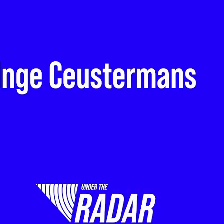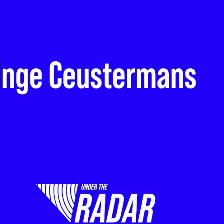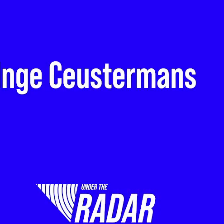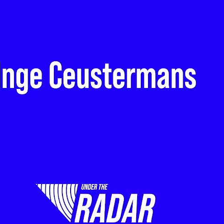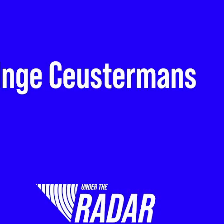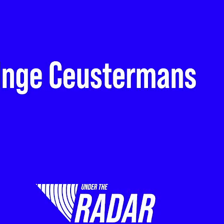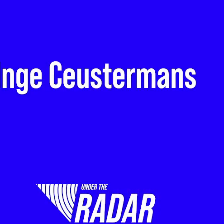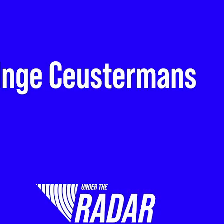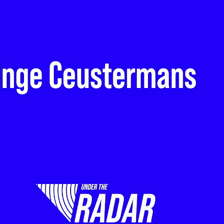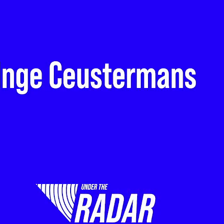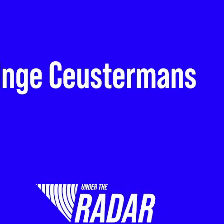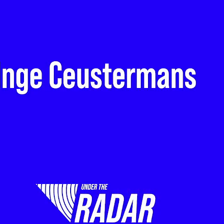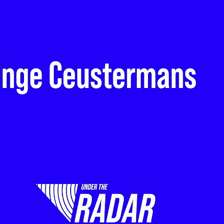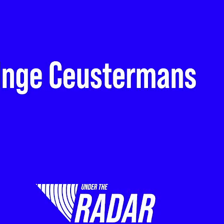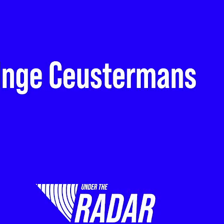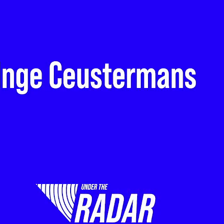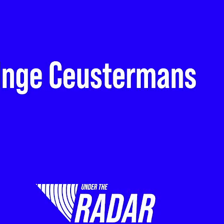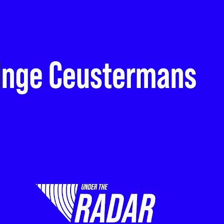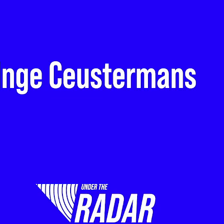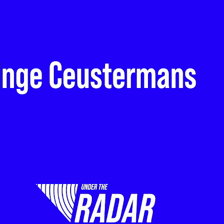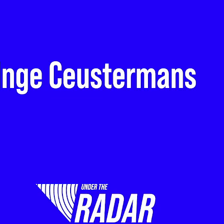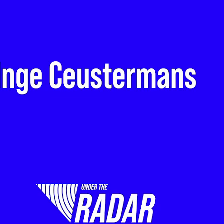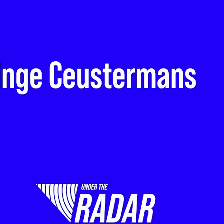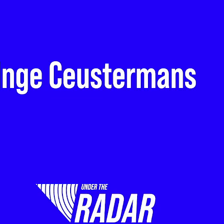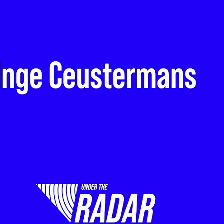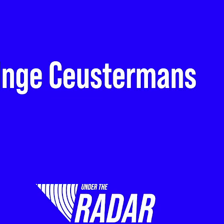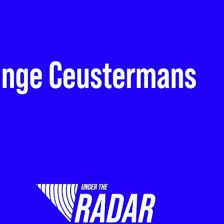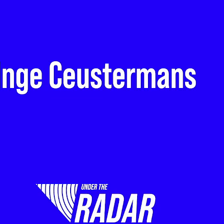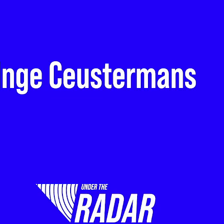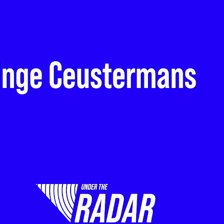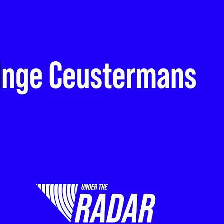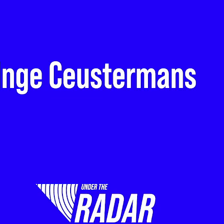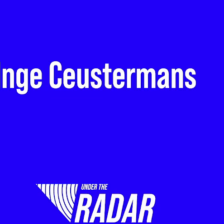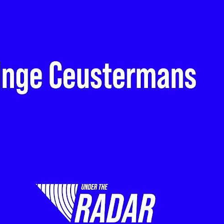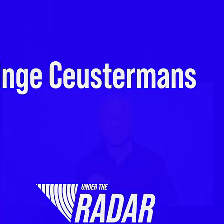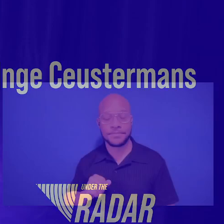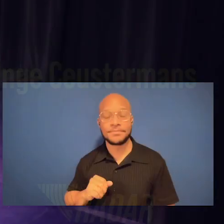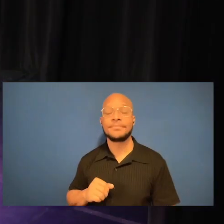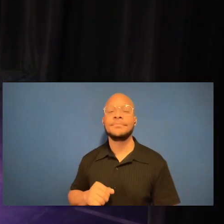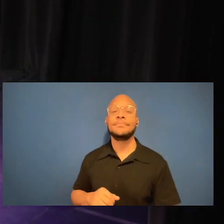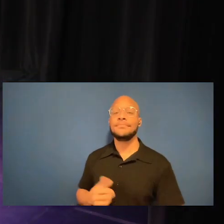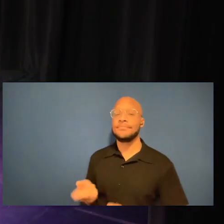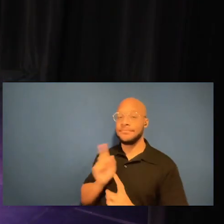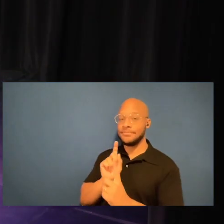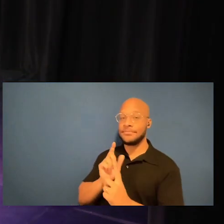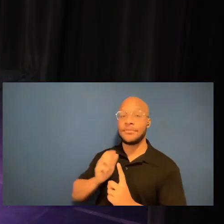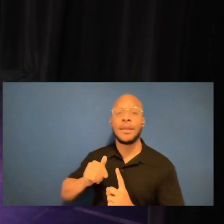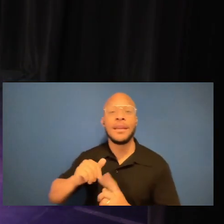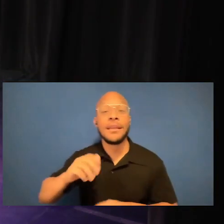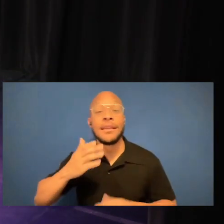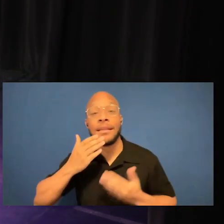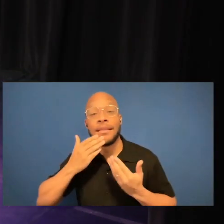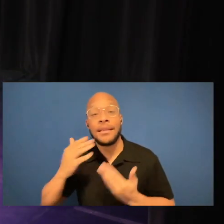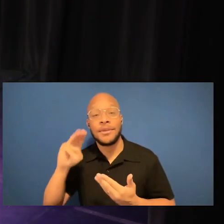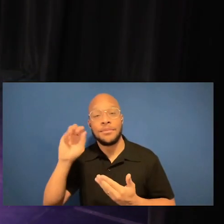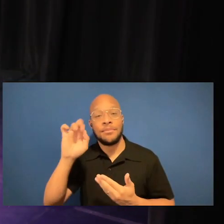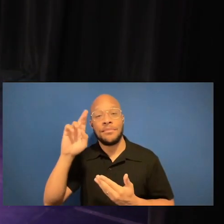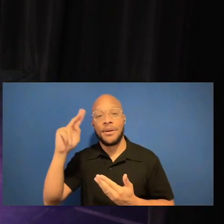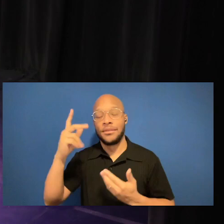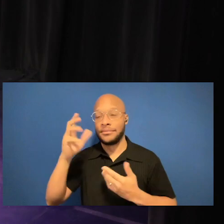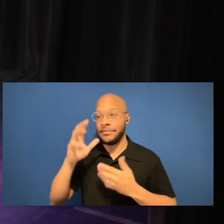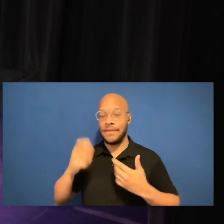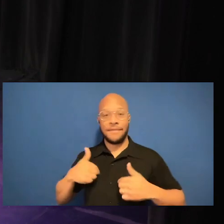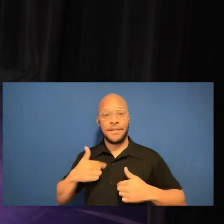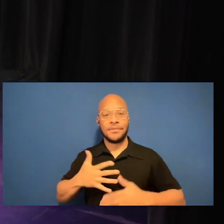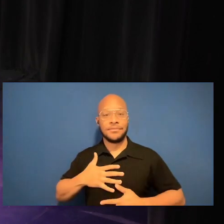Thank you, Mark, and it's really amazing to be here. I'm really grateful because we started preparing this actually